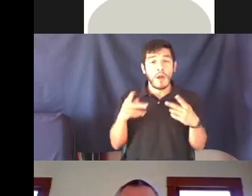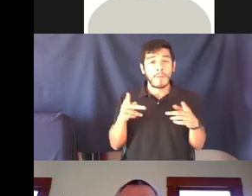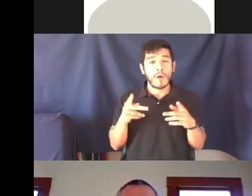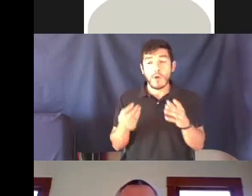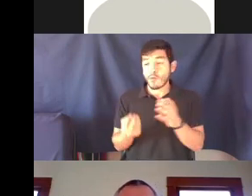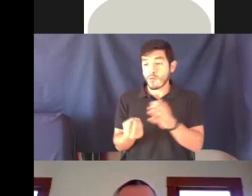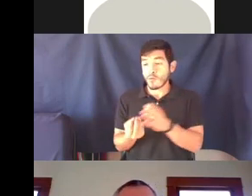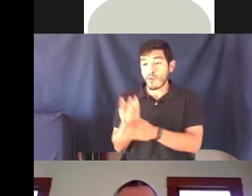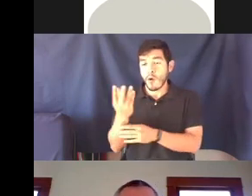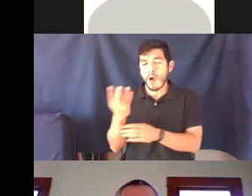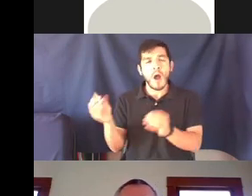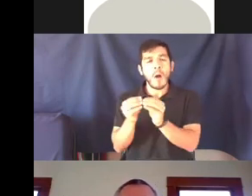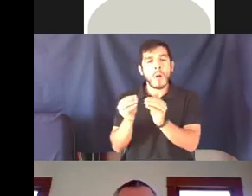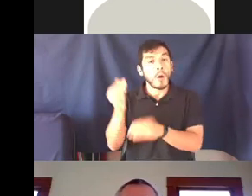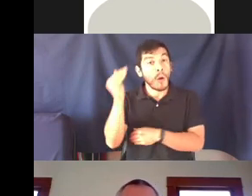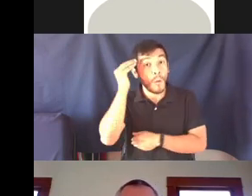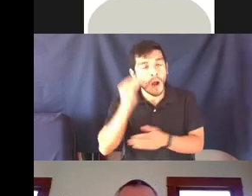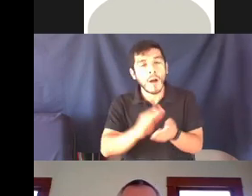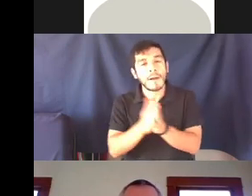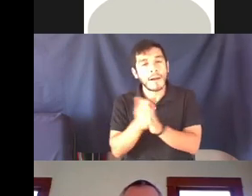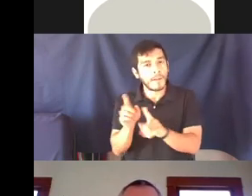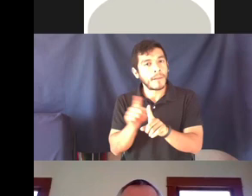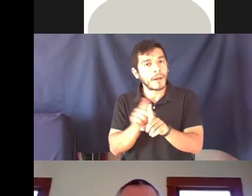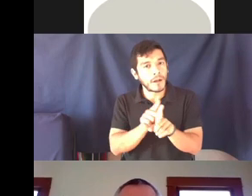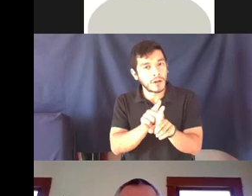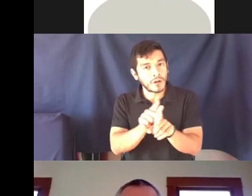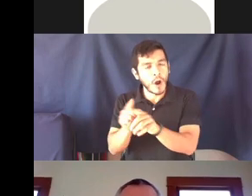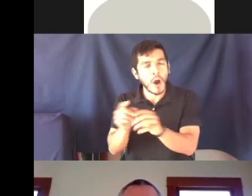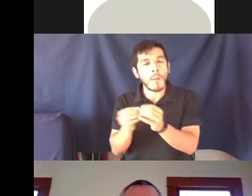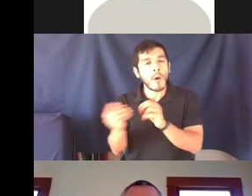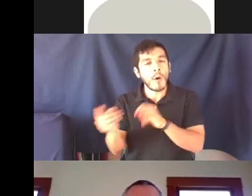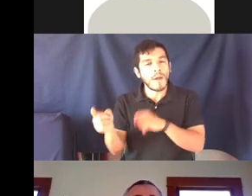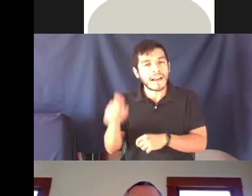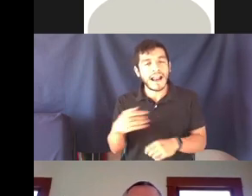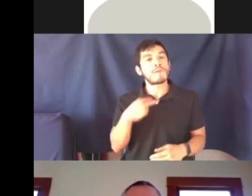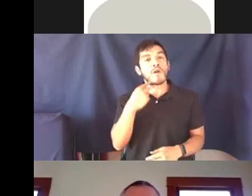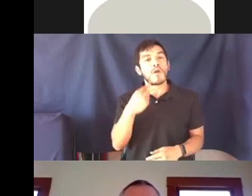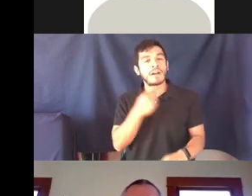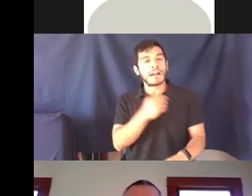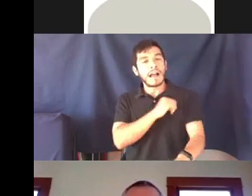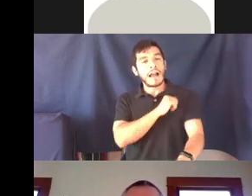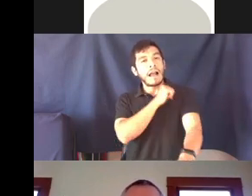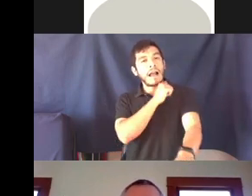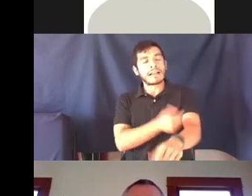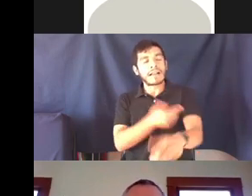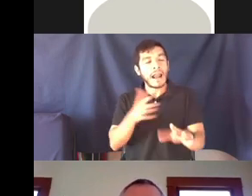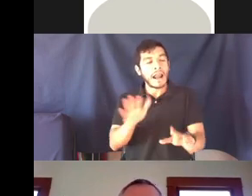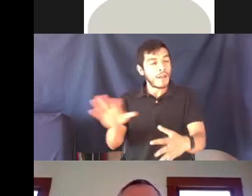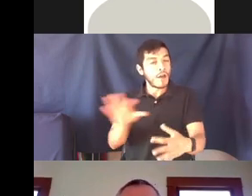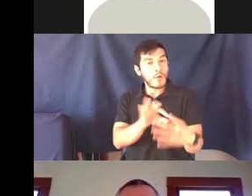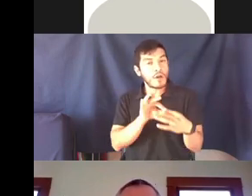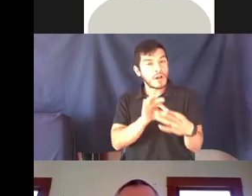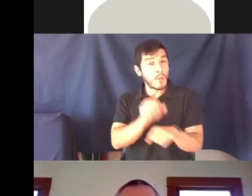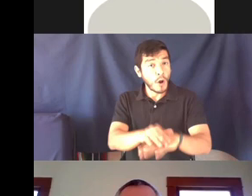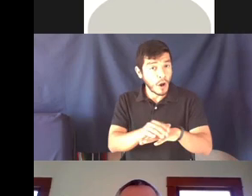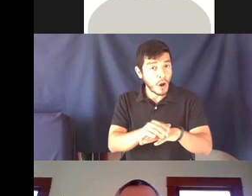mentored, the more they need to have voice and agency in what the relationship's working on and kind of how this is unfolding.